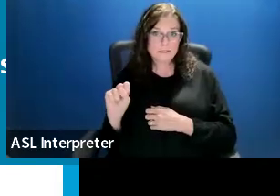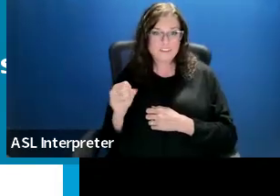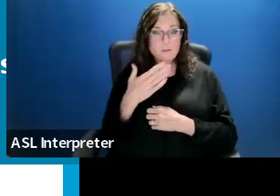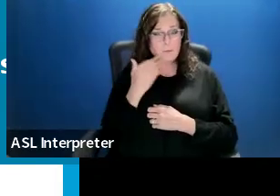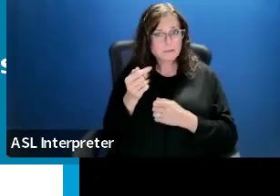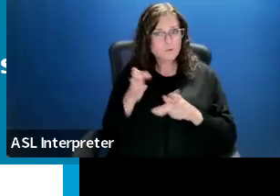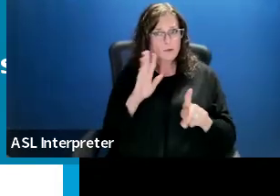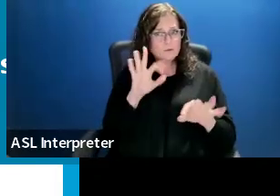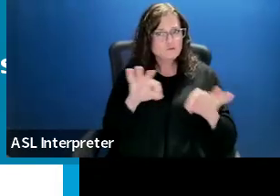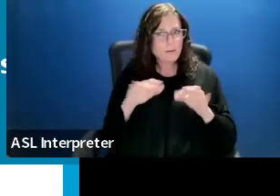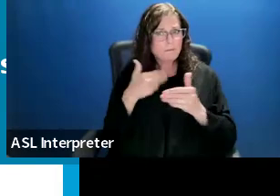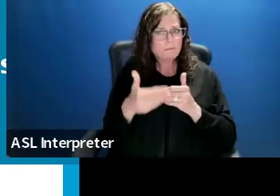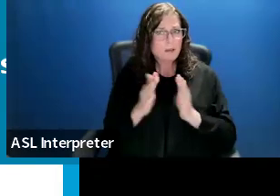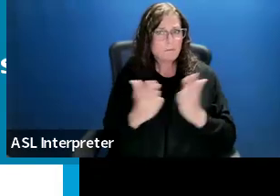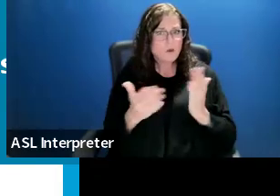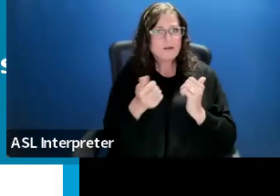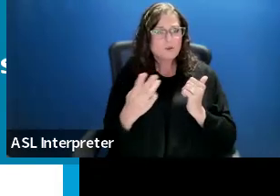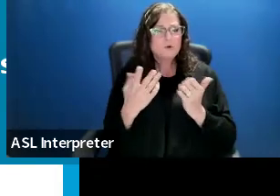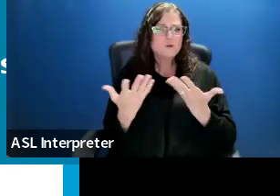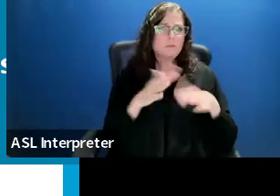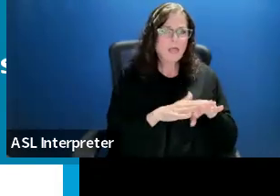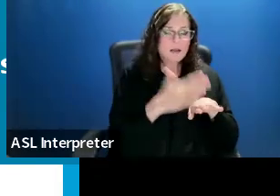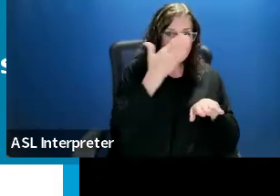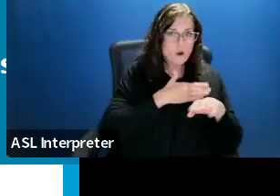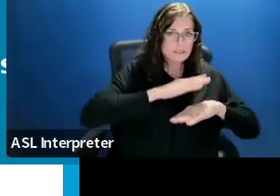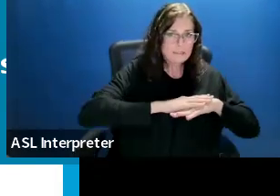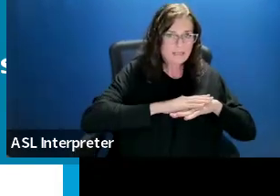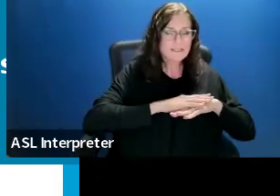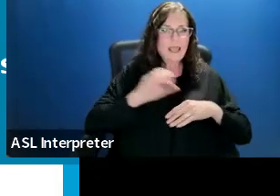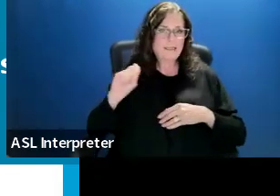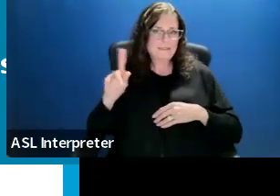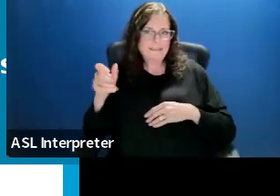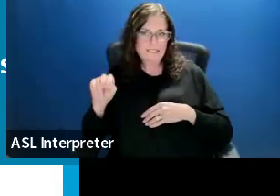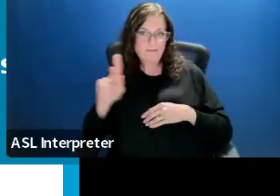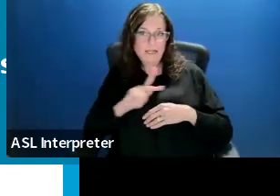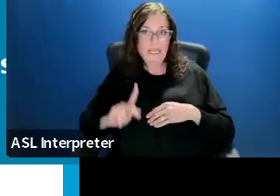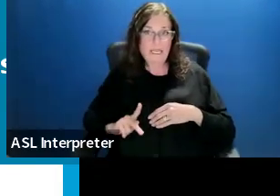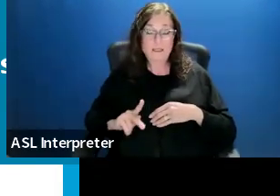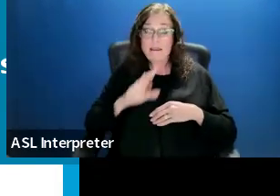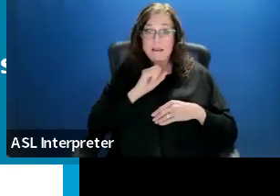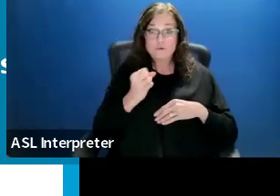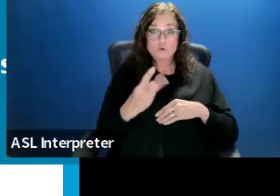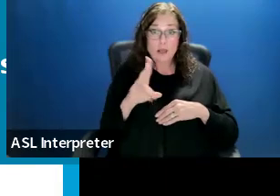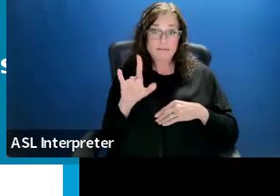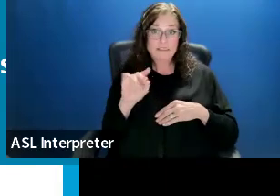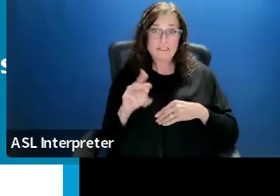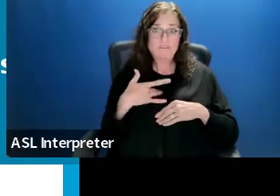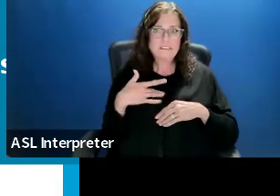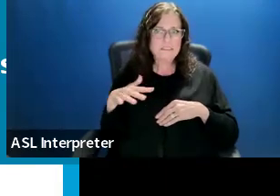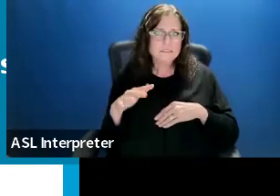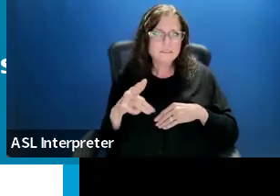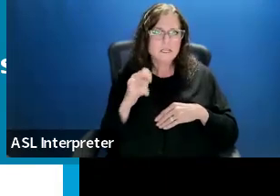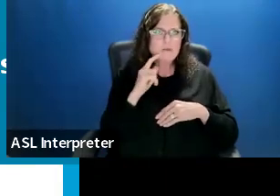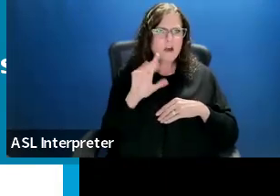way to describe this next book is if you were to blend Front Desk and Stephen King. So 12-year-old Dylan feels uneasy about